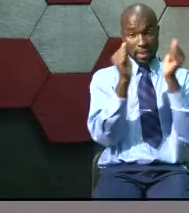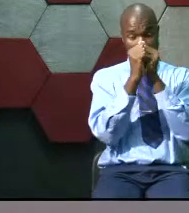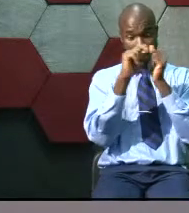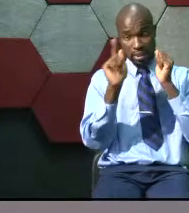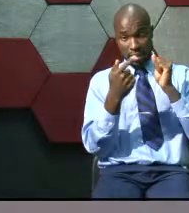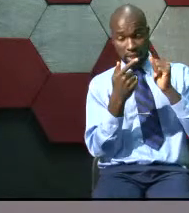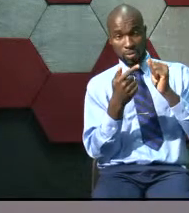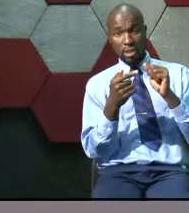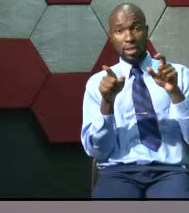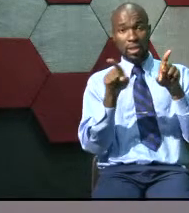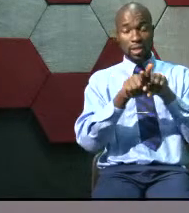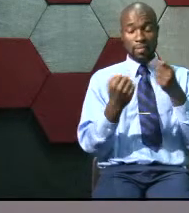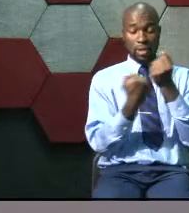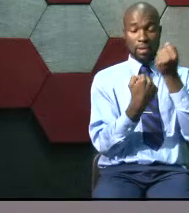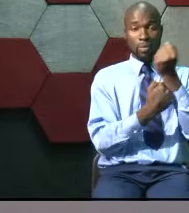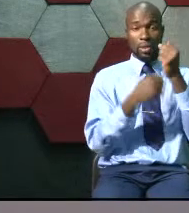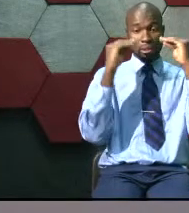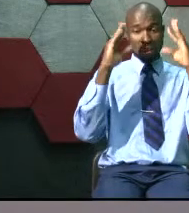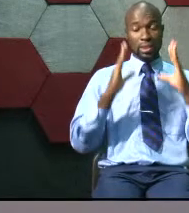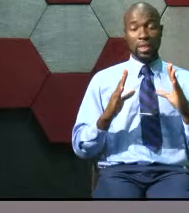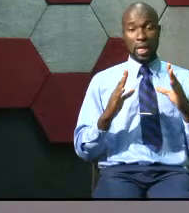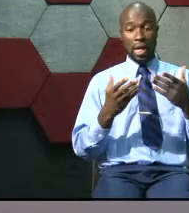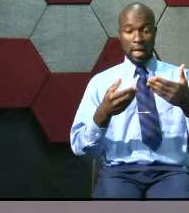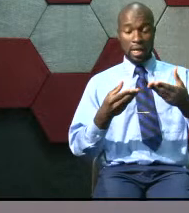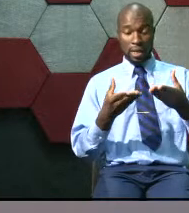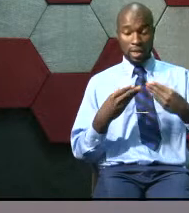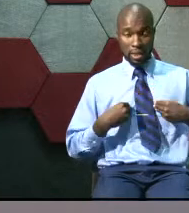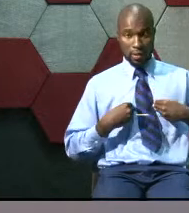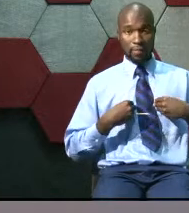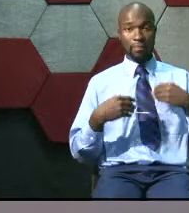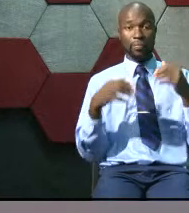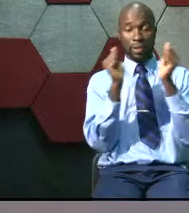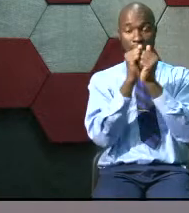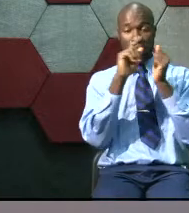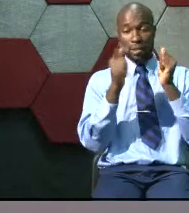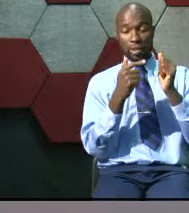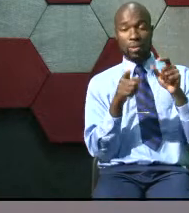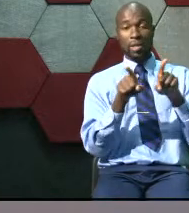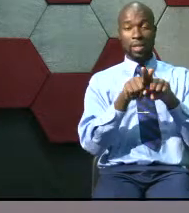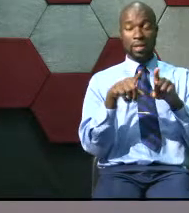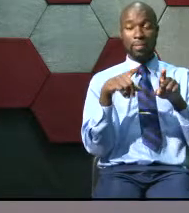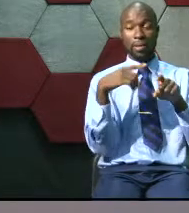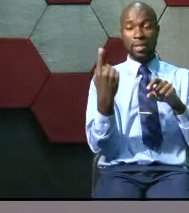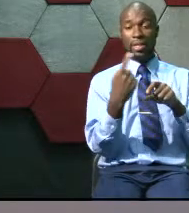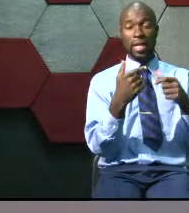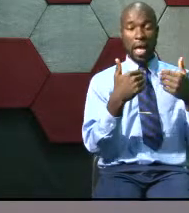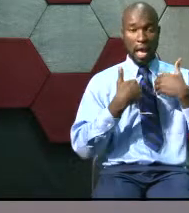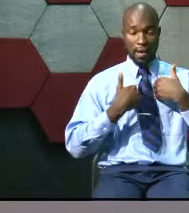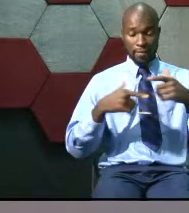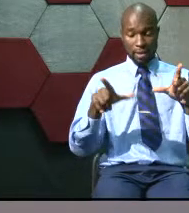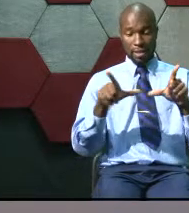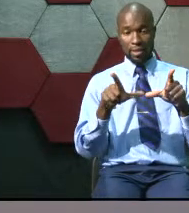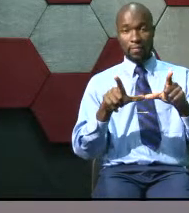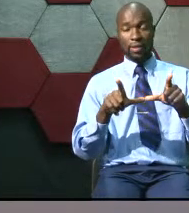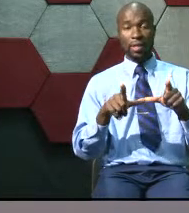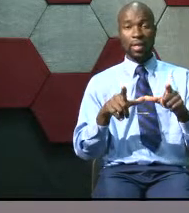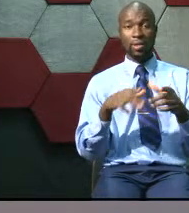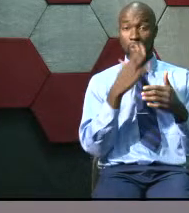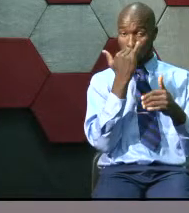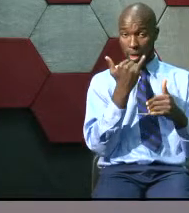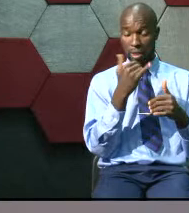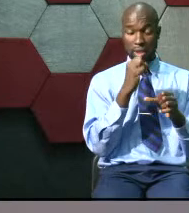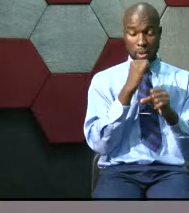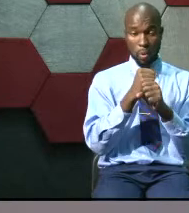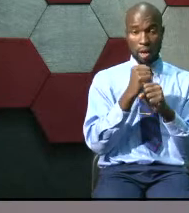also receives 10,000 shillings. And then everyone receives a certificate just to ensure that their efforts are well acknowledged. For